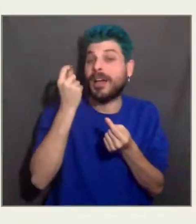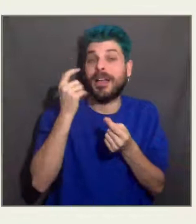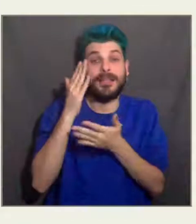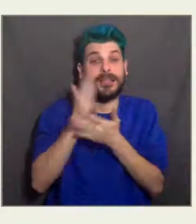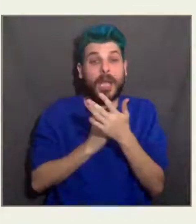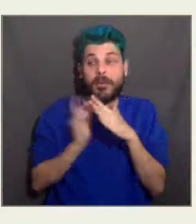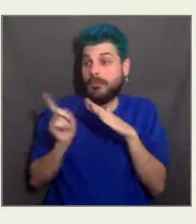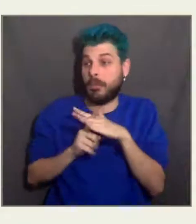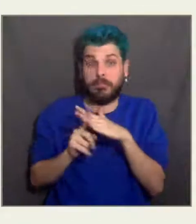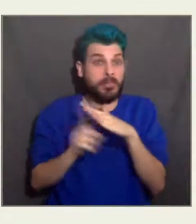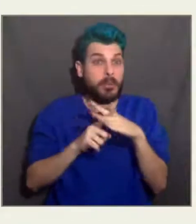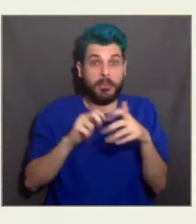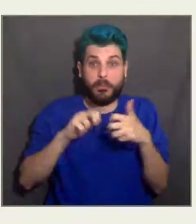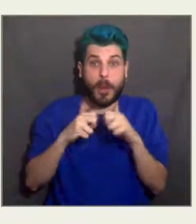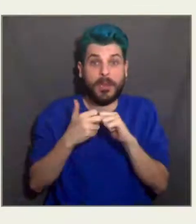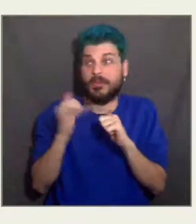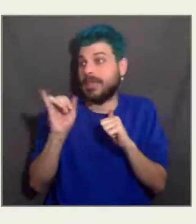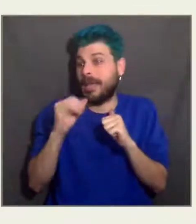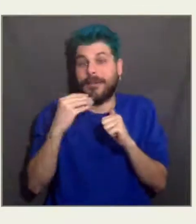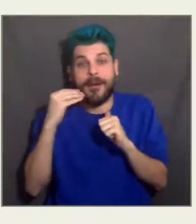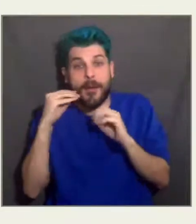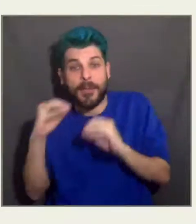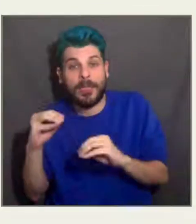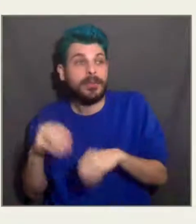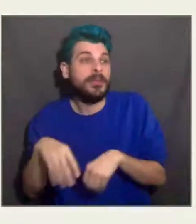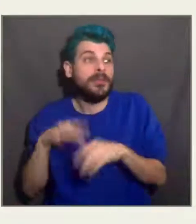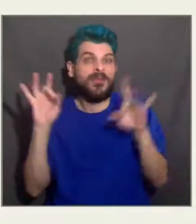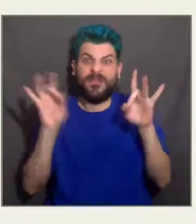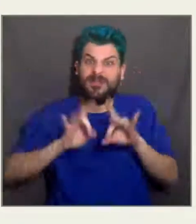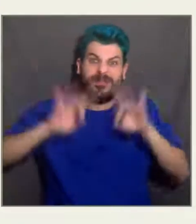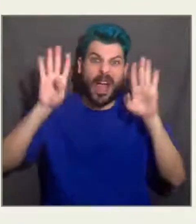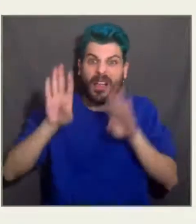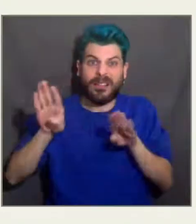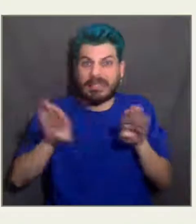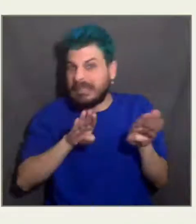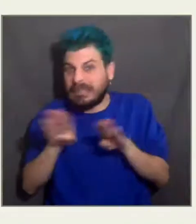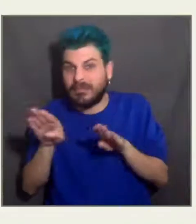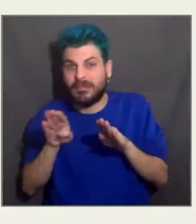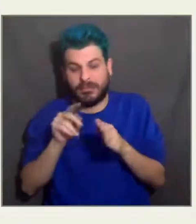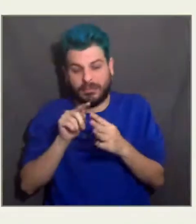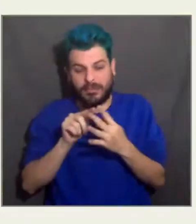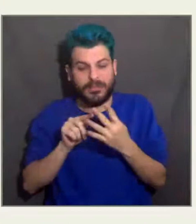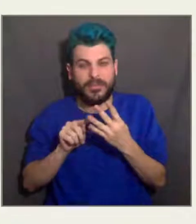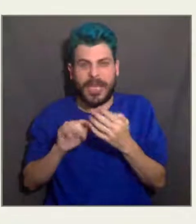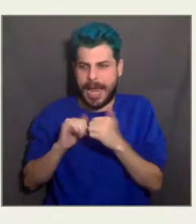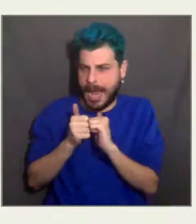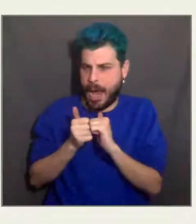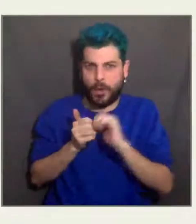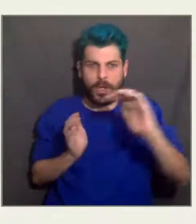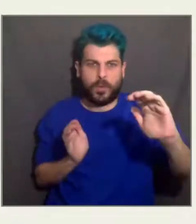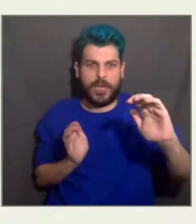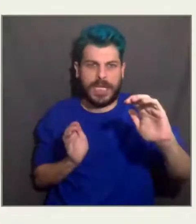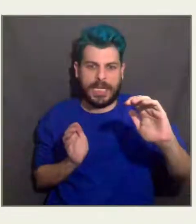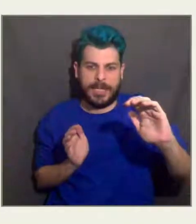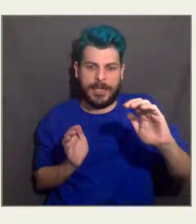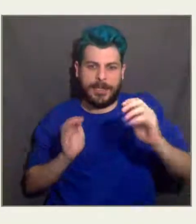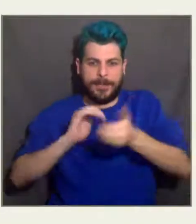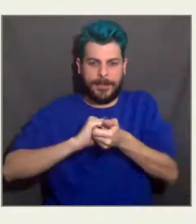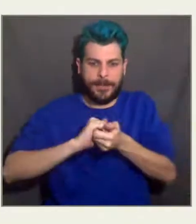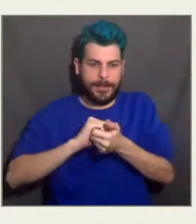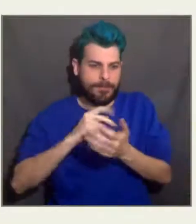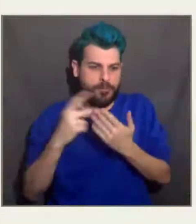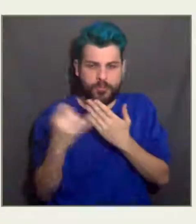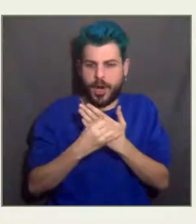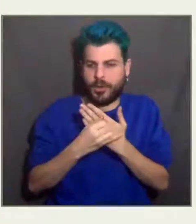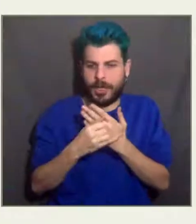the unhoused, crime, and violence, with working on the systemic, the long-term causes of these issues, which are still going to take much longer?